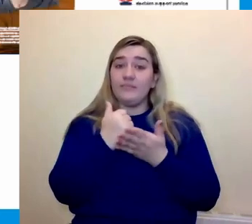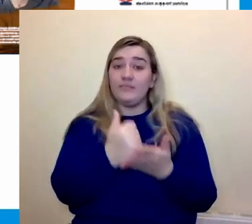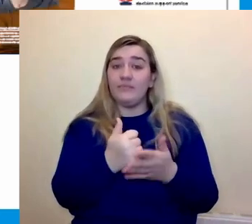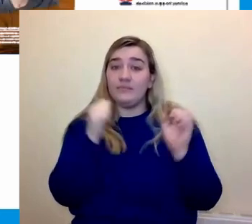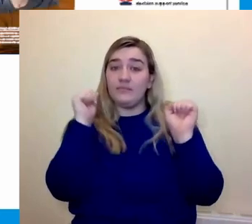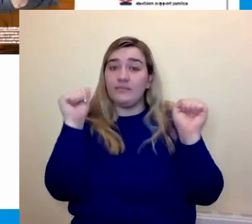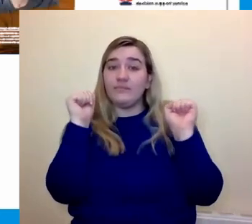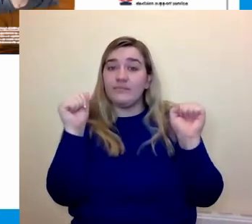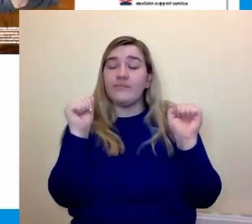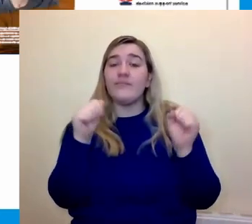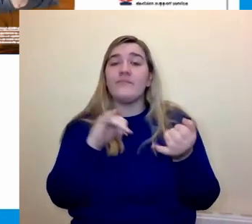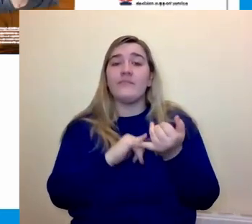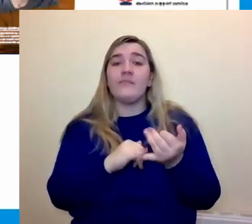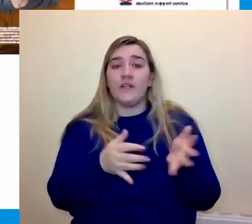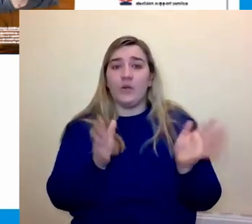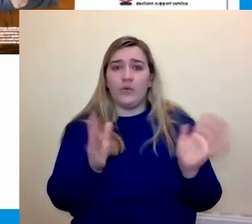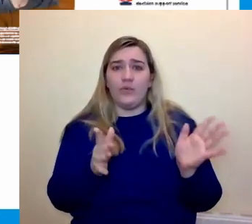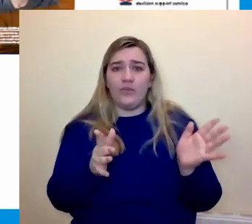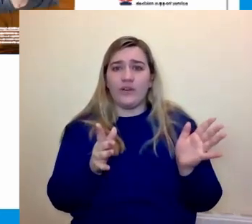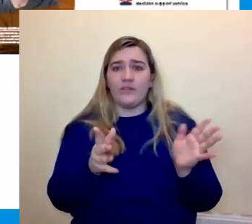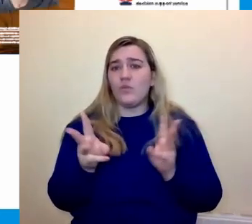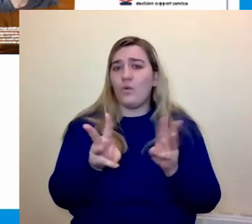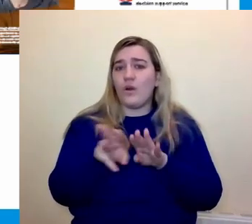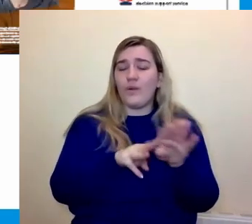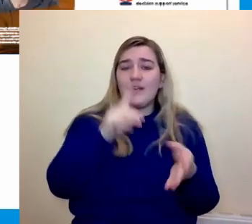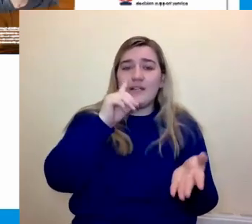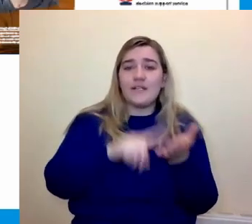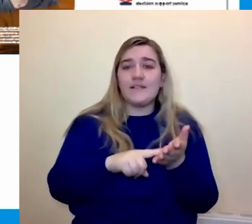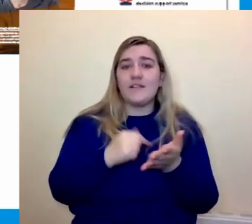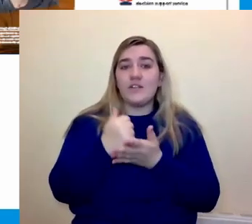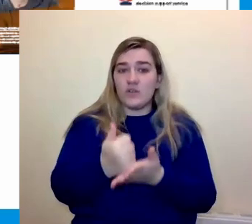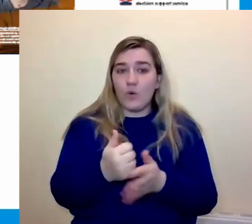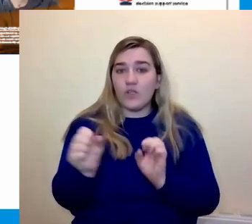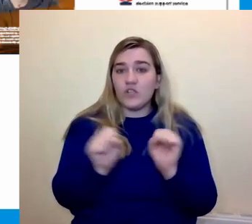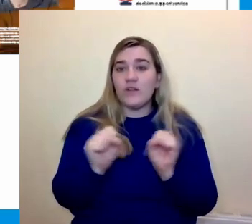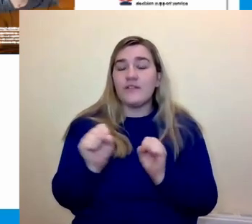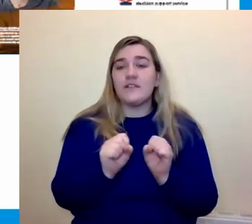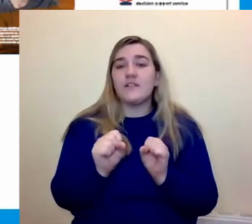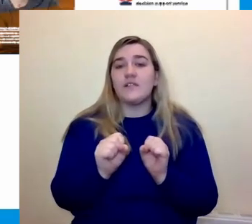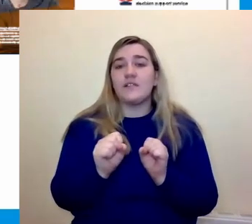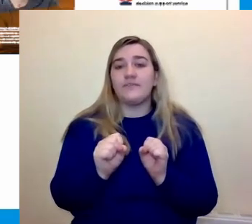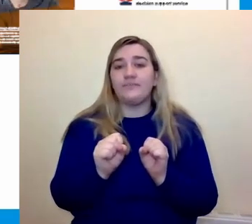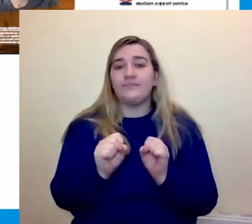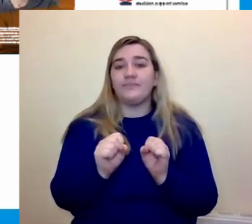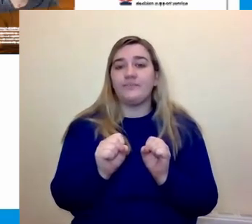been mentioned here, who have worked with the decision support service